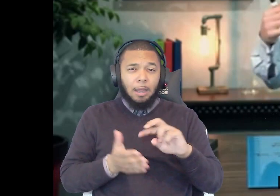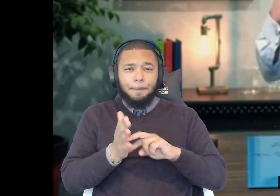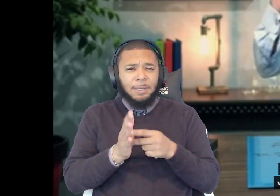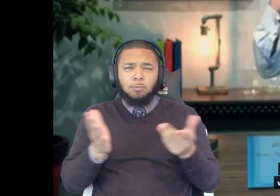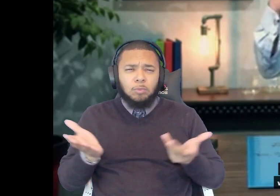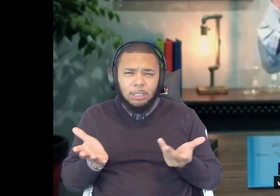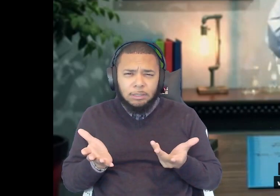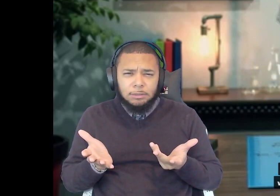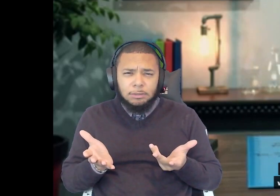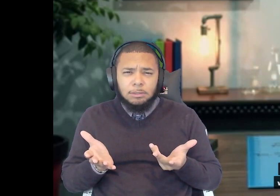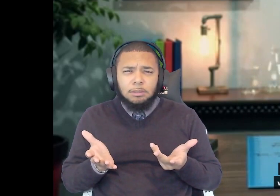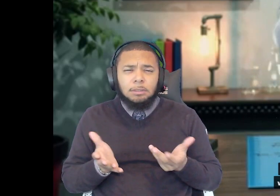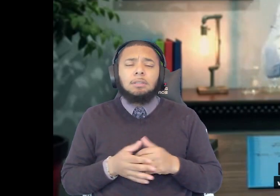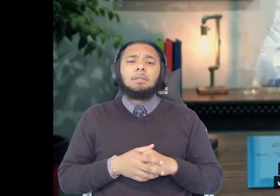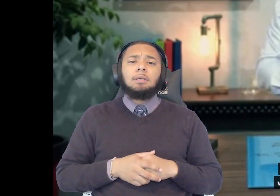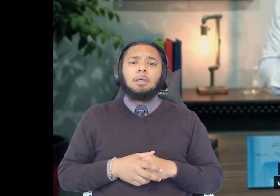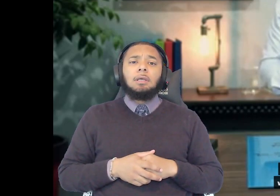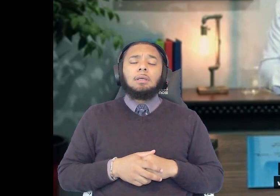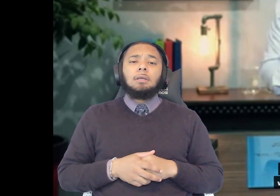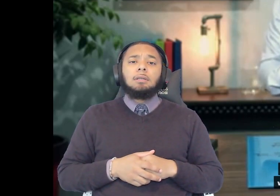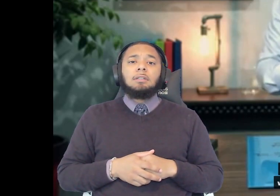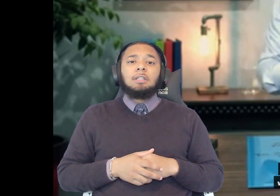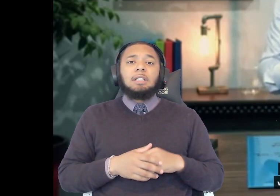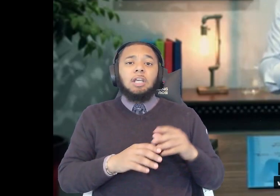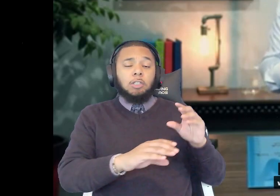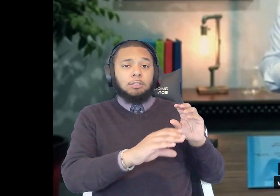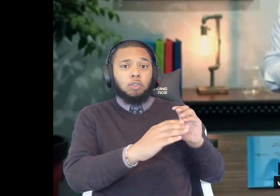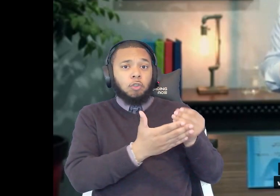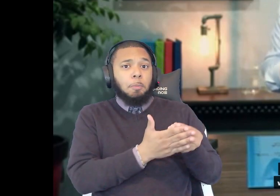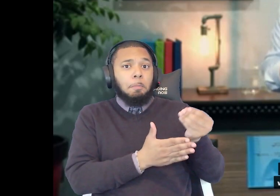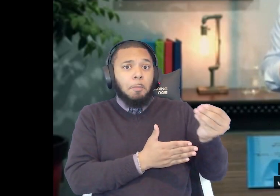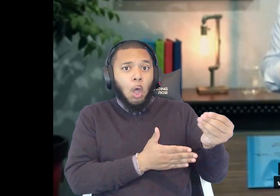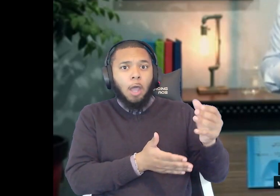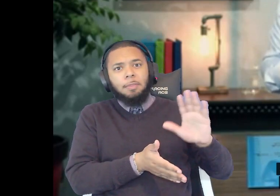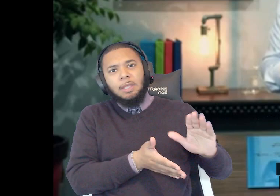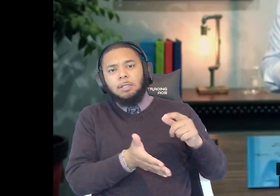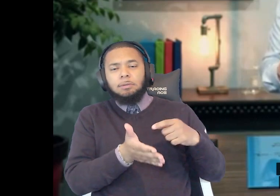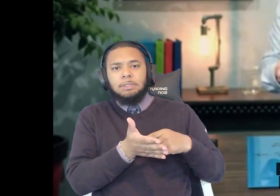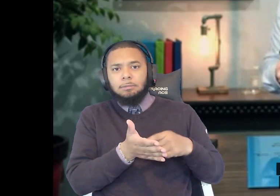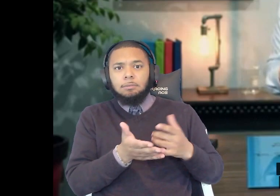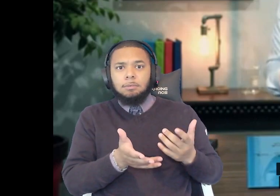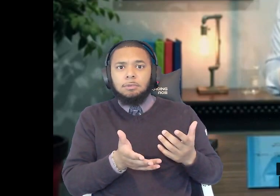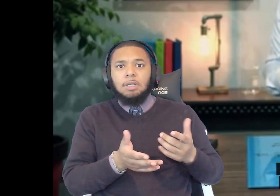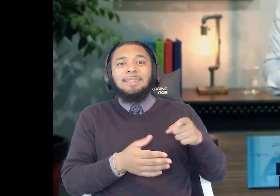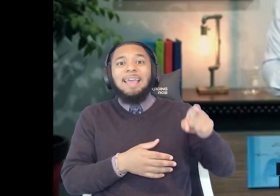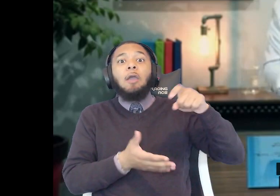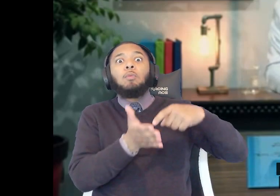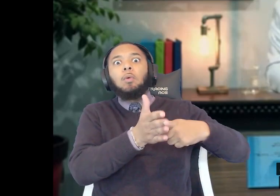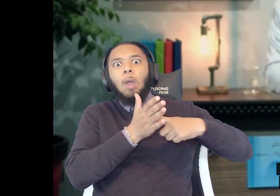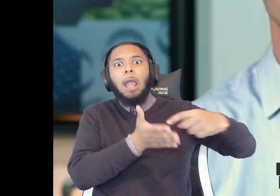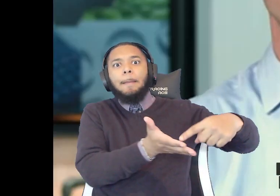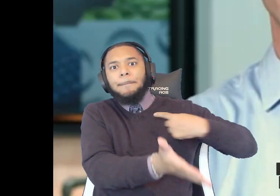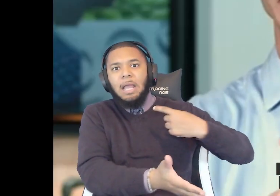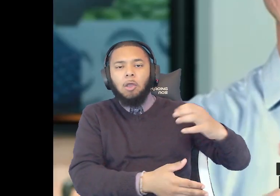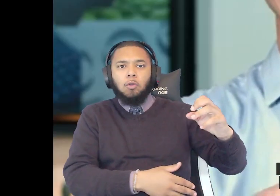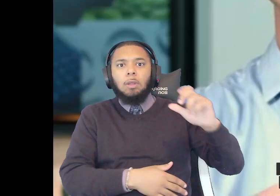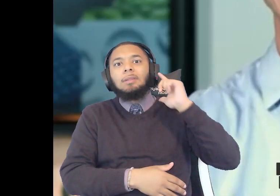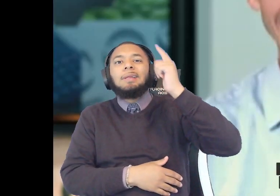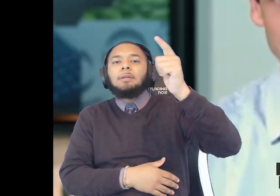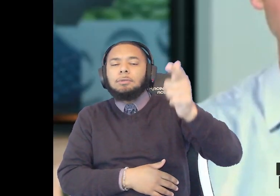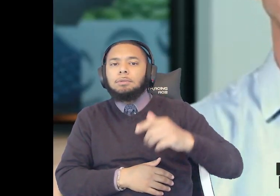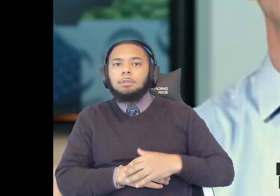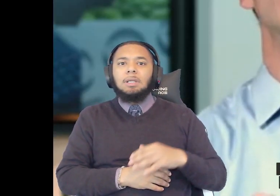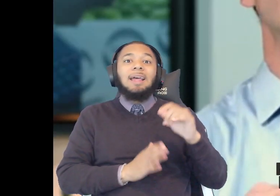means that you're going to purchase that investment, and whoever you purchased it from, whatever company, is going to have to pay you back in the future. It's like